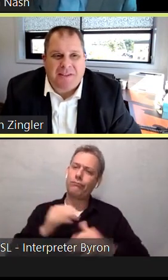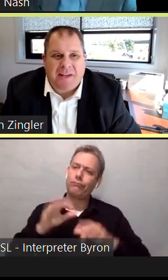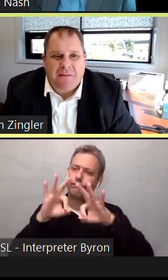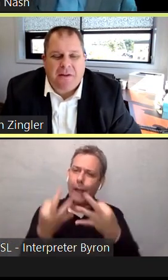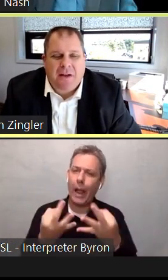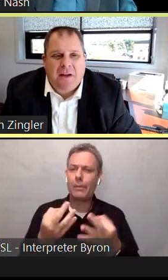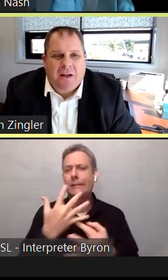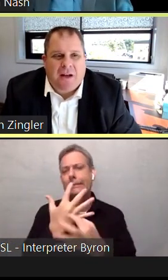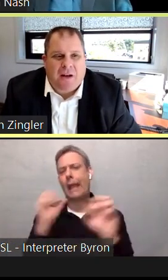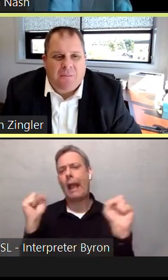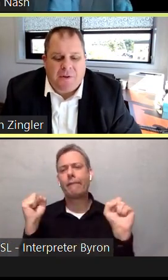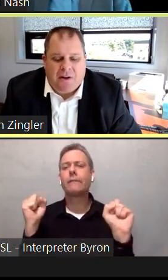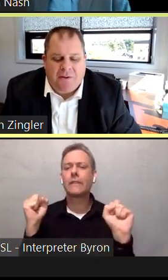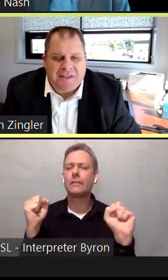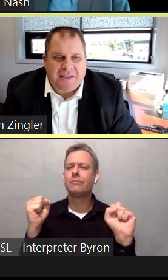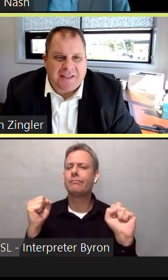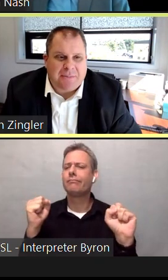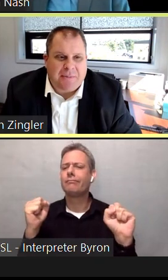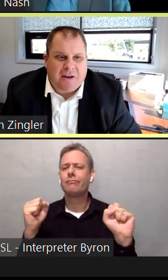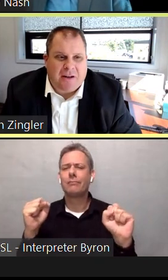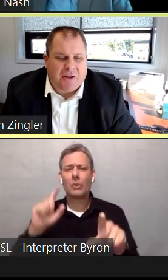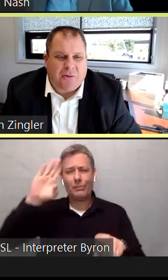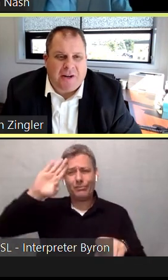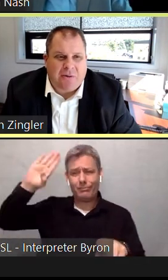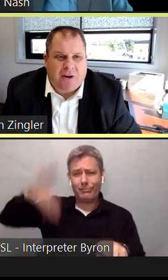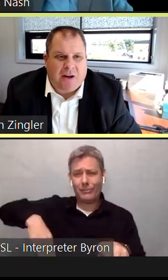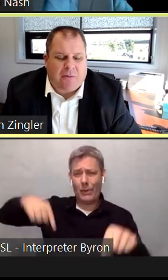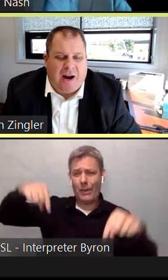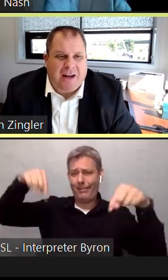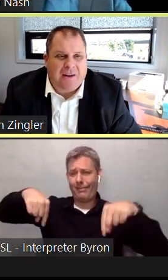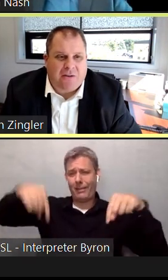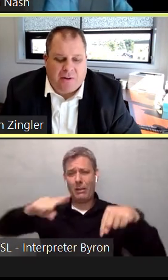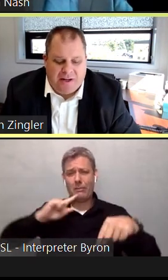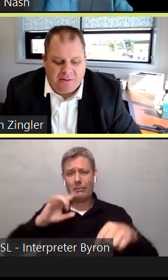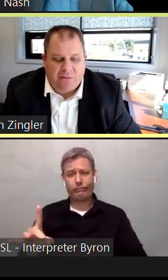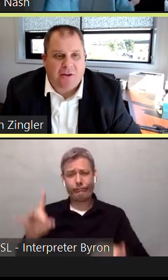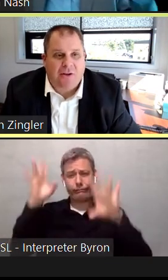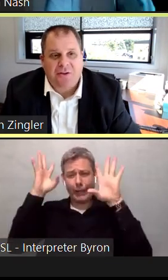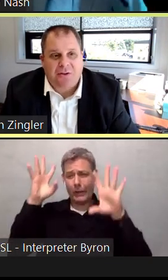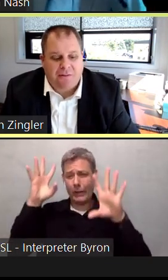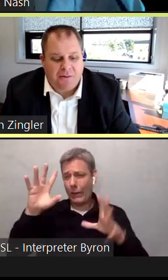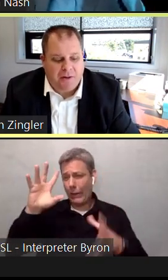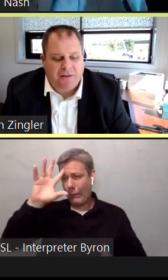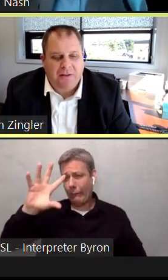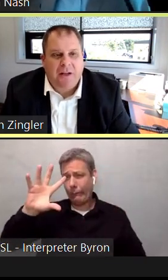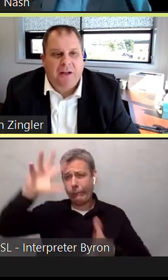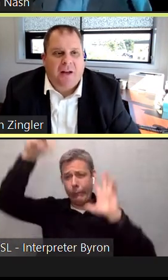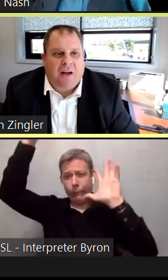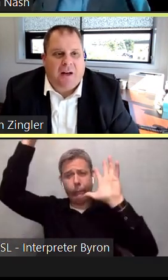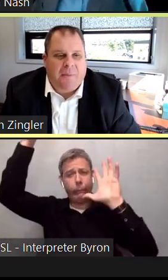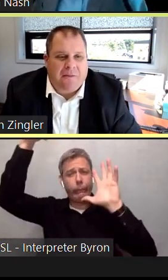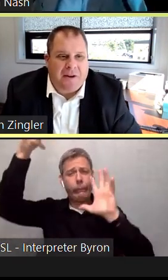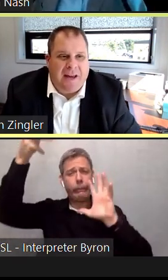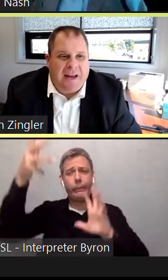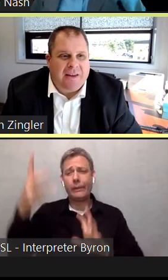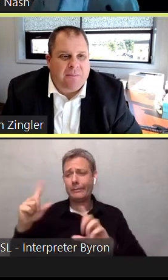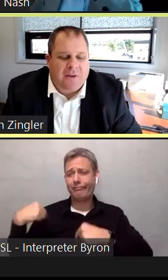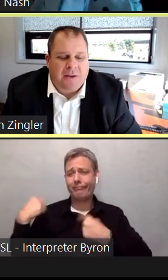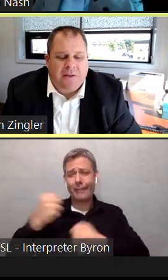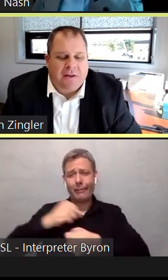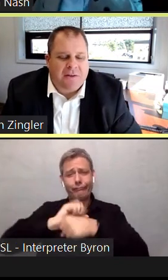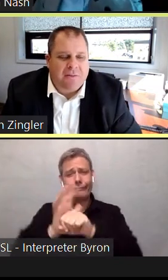everyone safe. This has been a crazy ride, a crazy roller coaster, if you will. Every